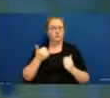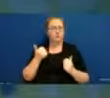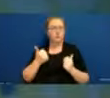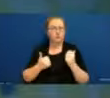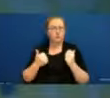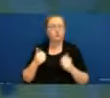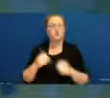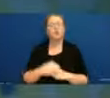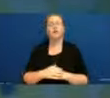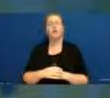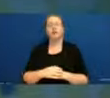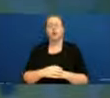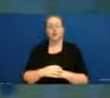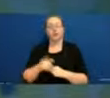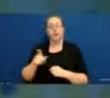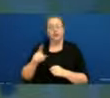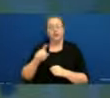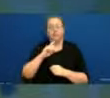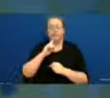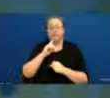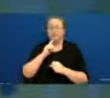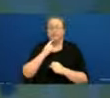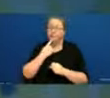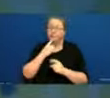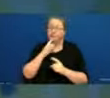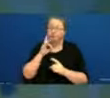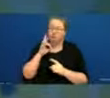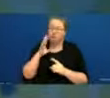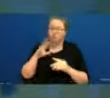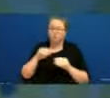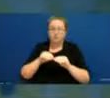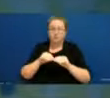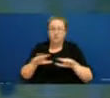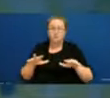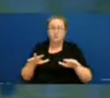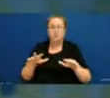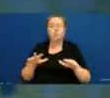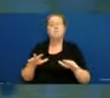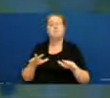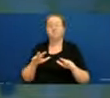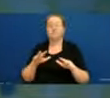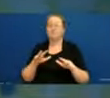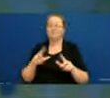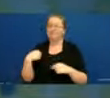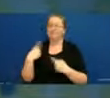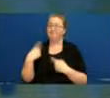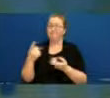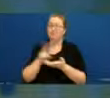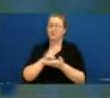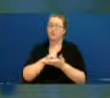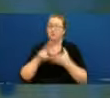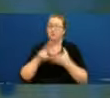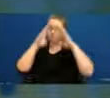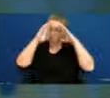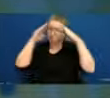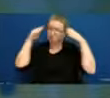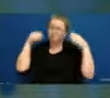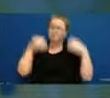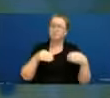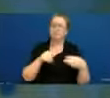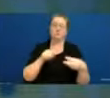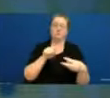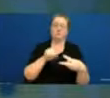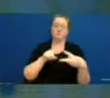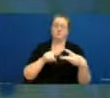level. And again, it reflects that the intensity of transmission really is concentrated, particularly in the last few